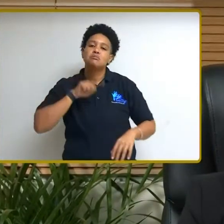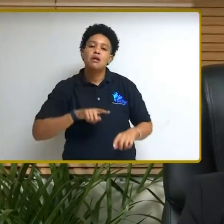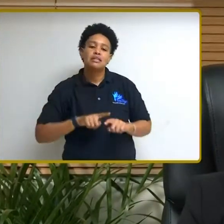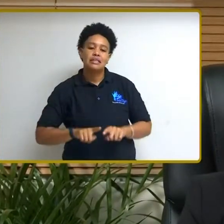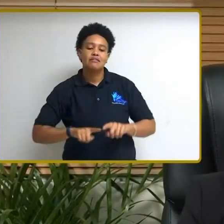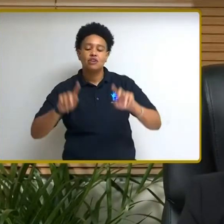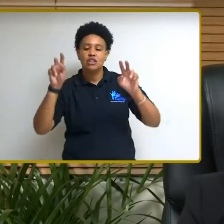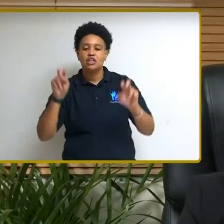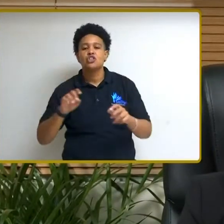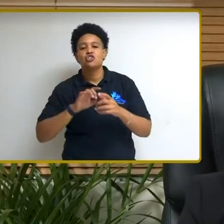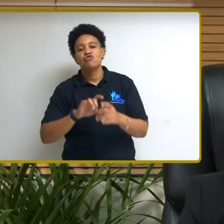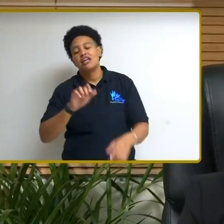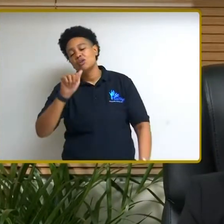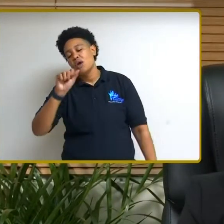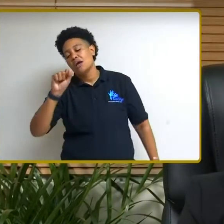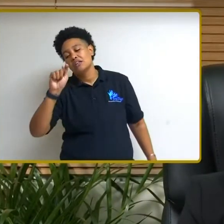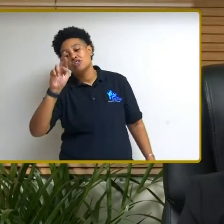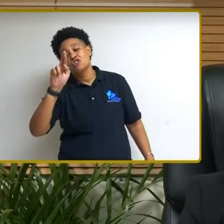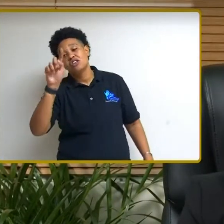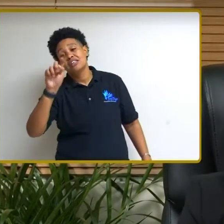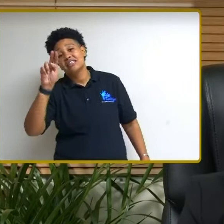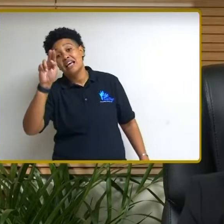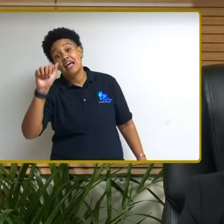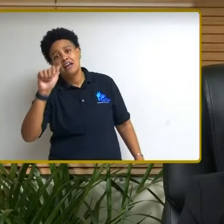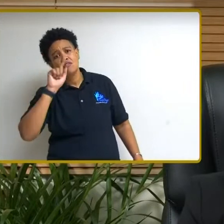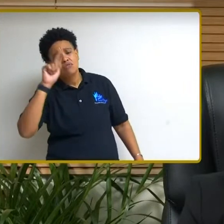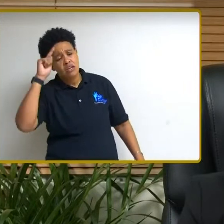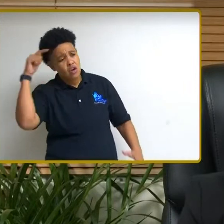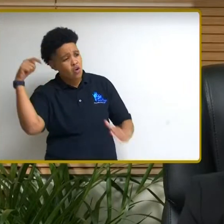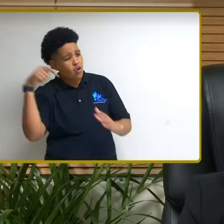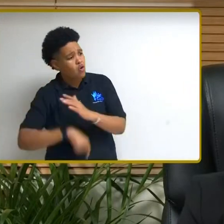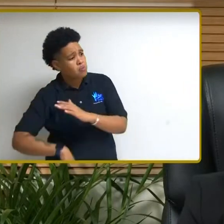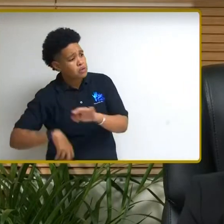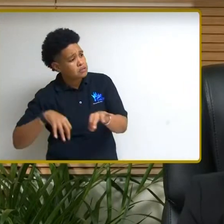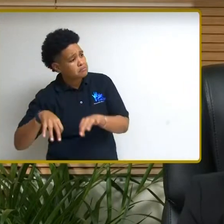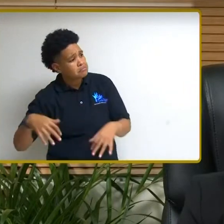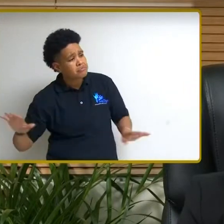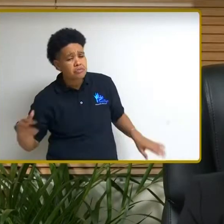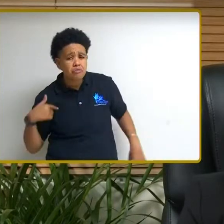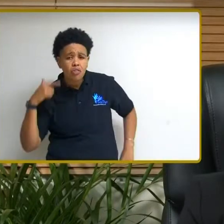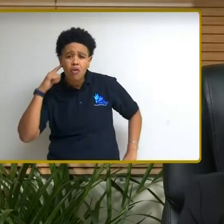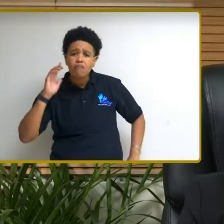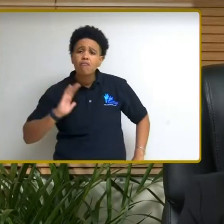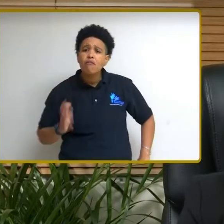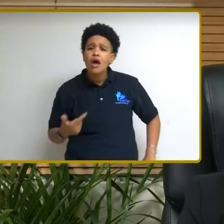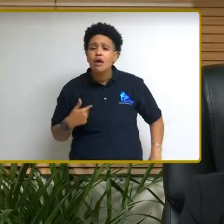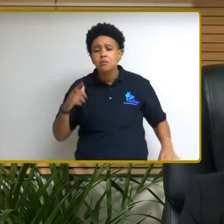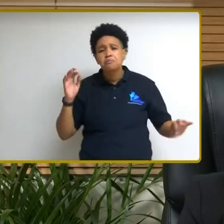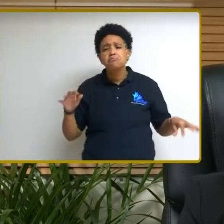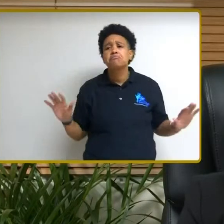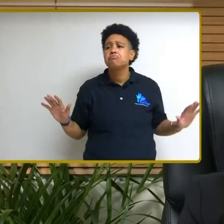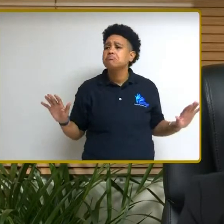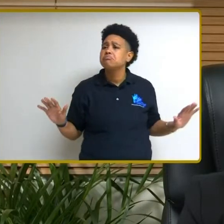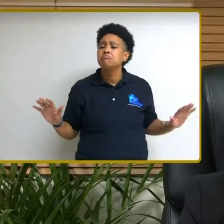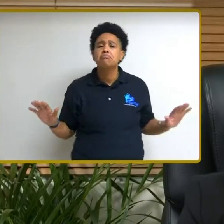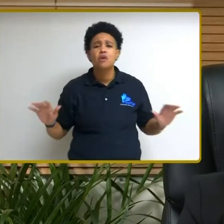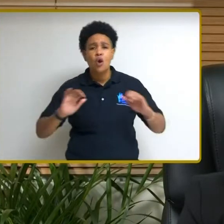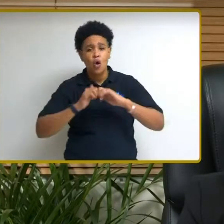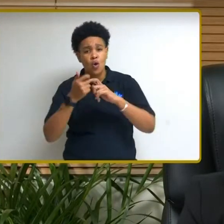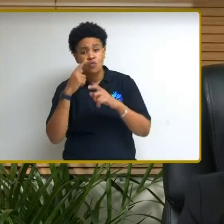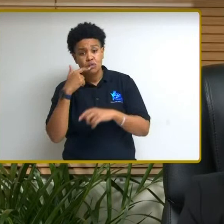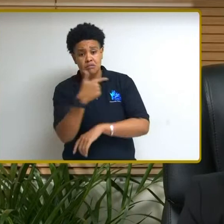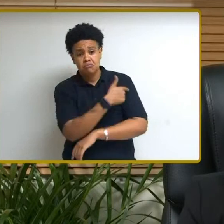around AstraZeneca, and it was quite comprehensive, I thought, and we have concluded based on how it